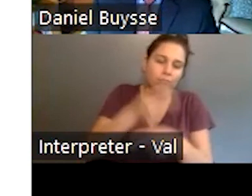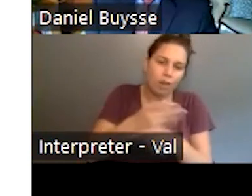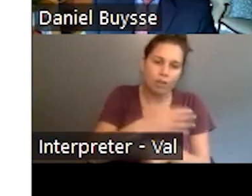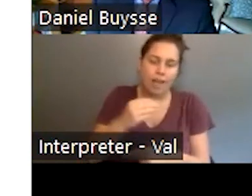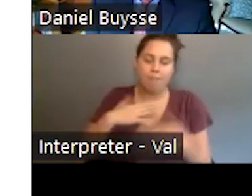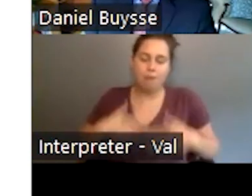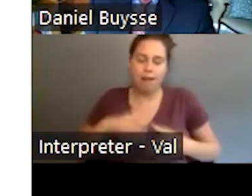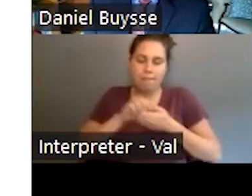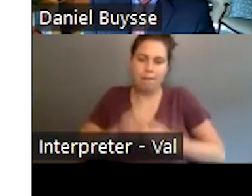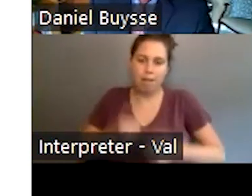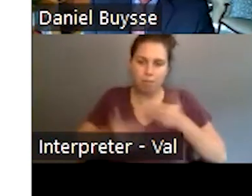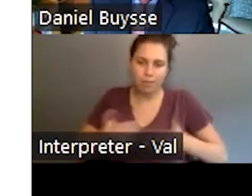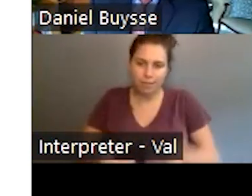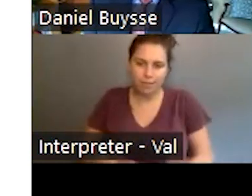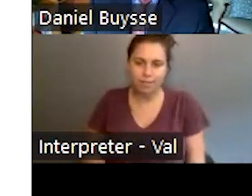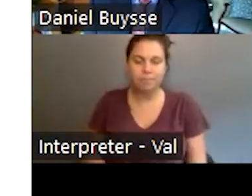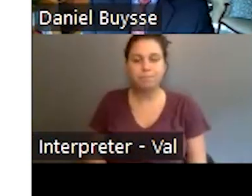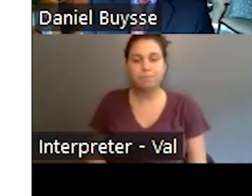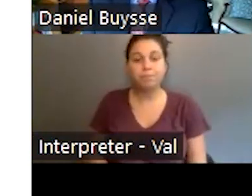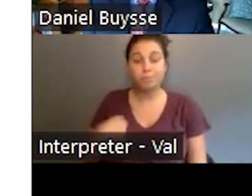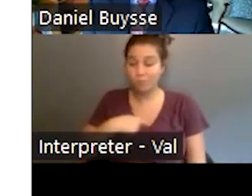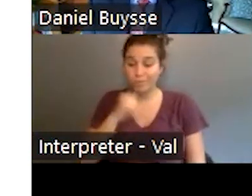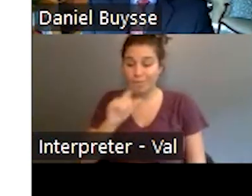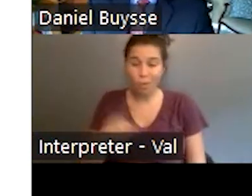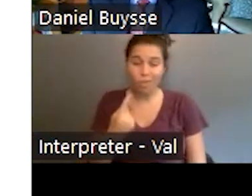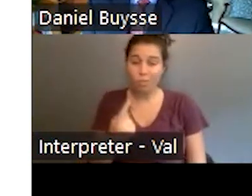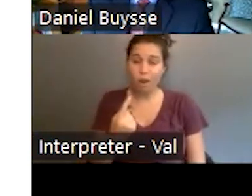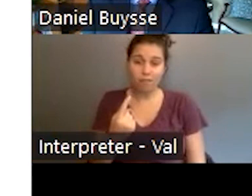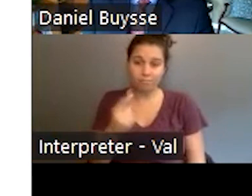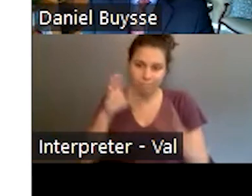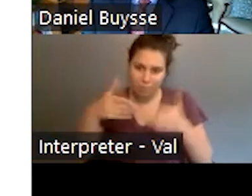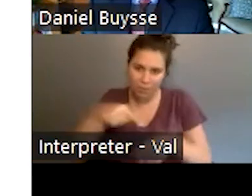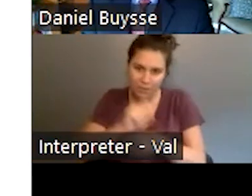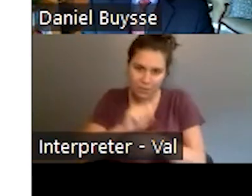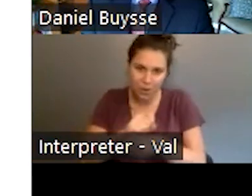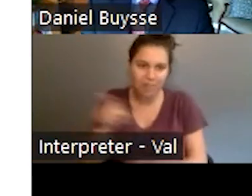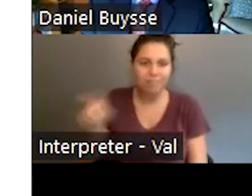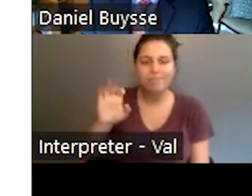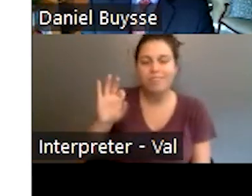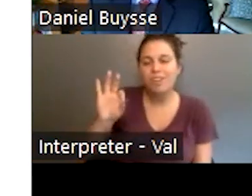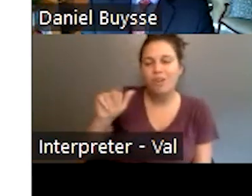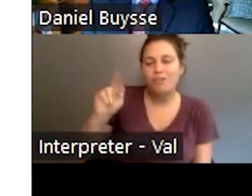We are not the only ones to have been on this track. So Ellen Frank has something called Health